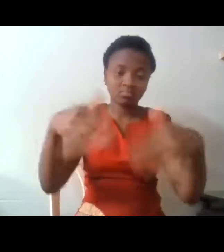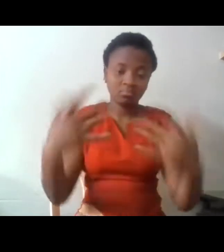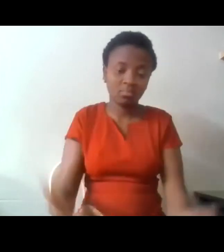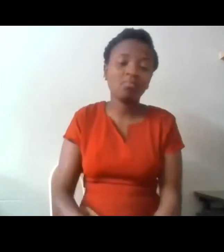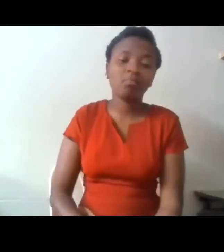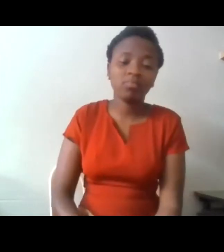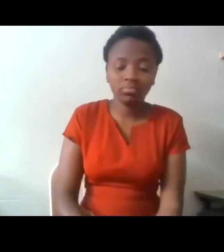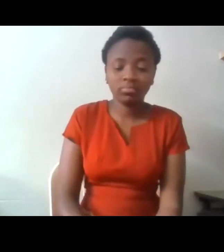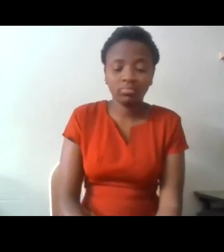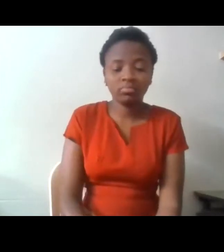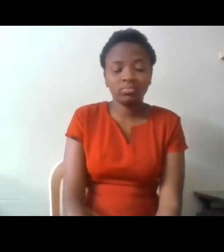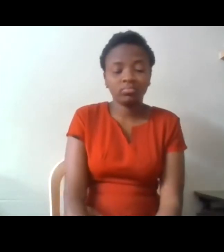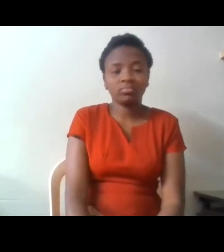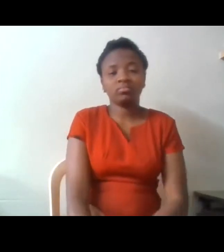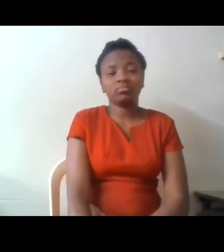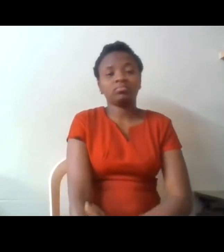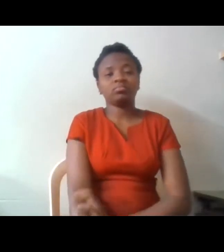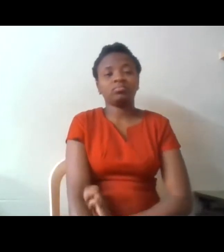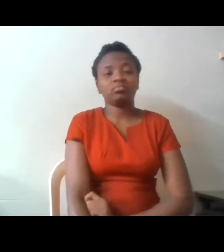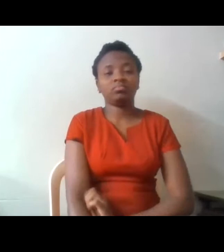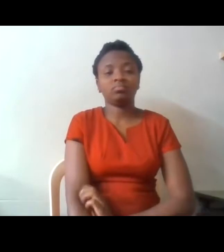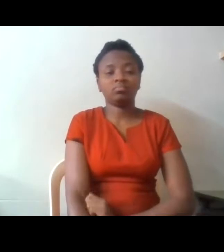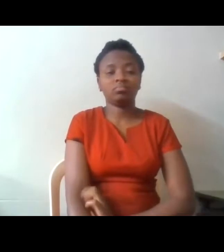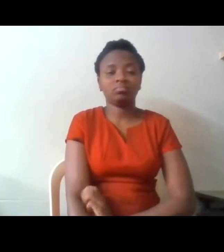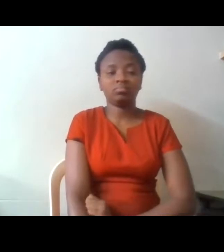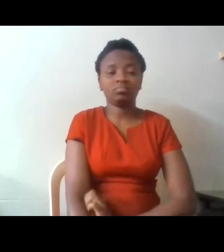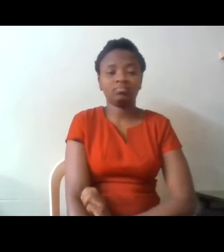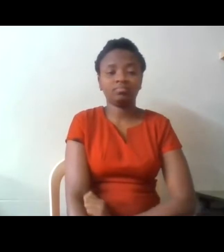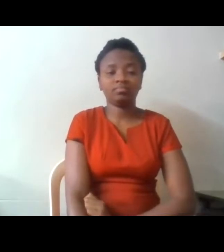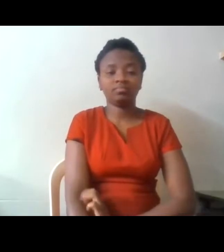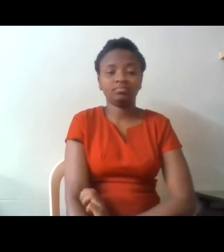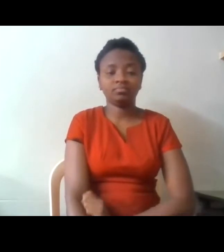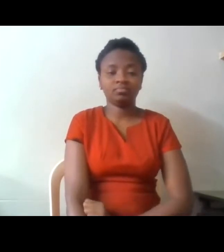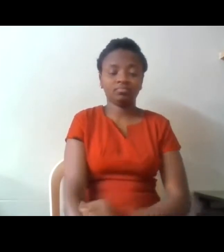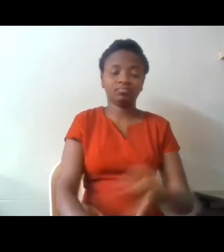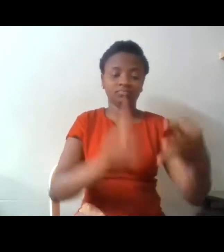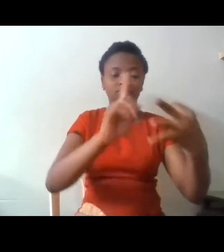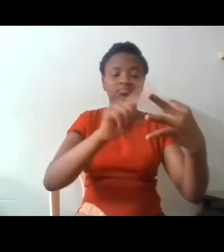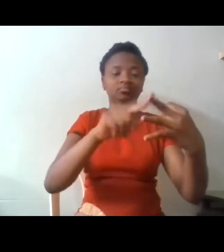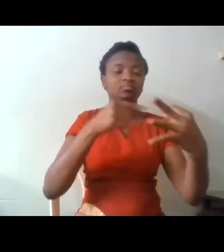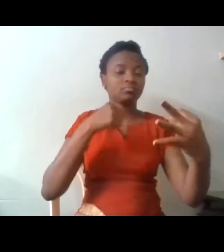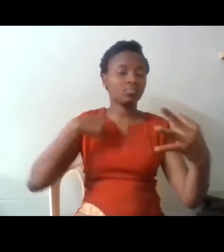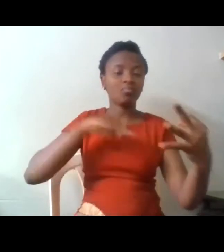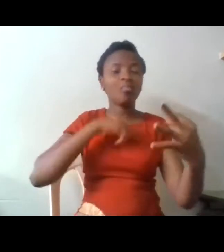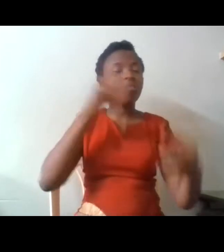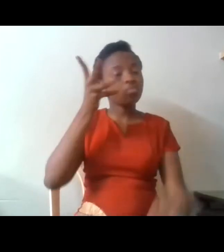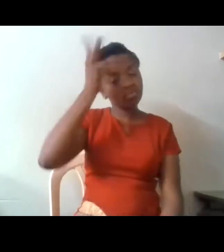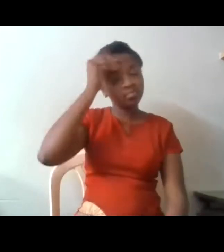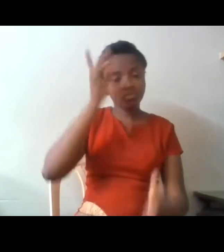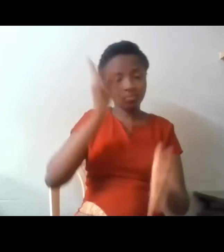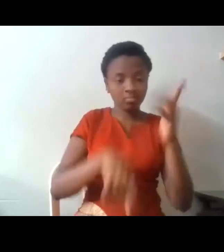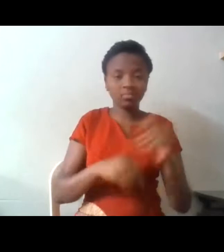been absolutely foundational. The third lesson, building on that, is to make sure we are reaching